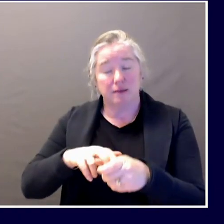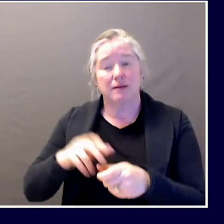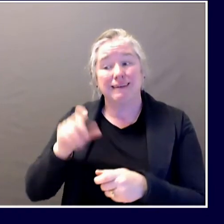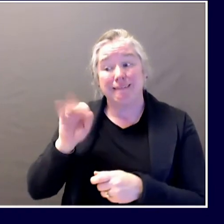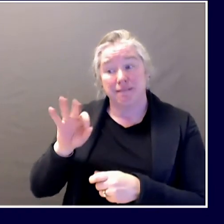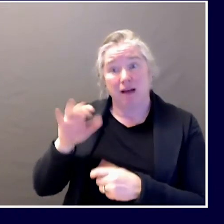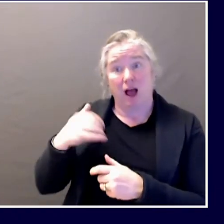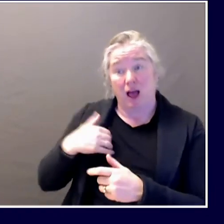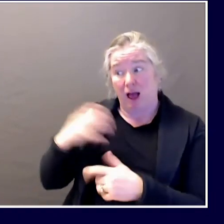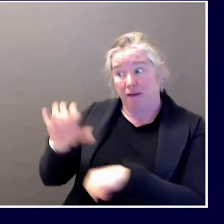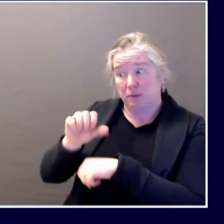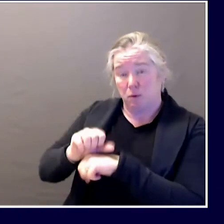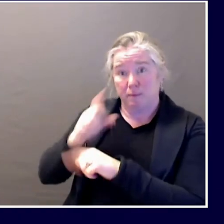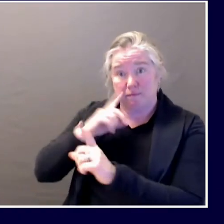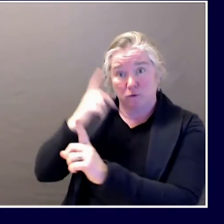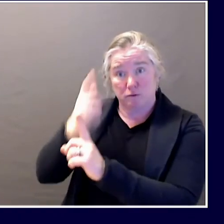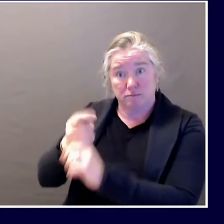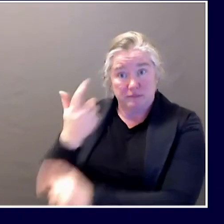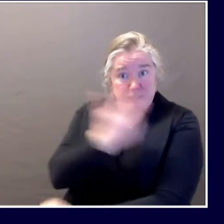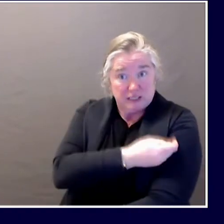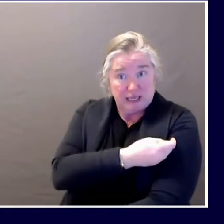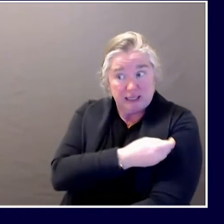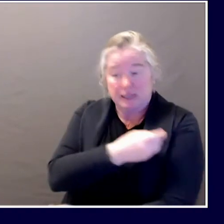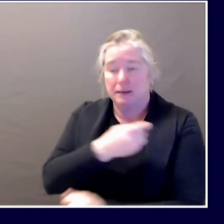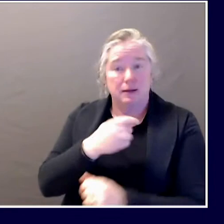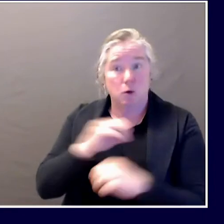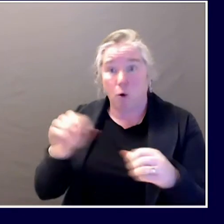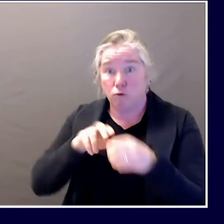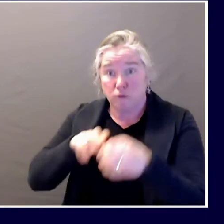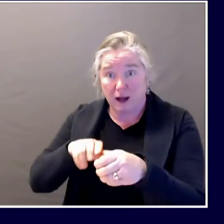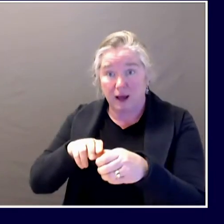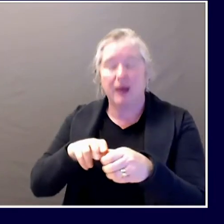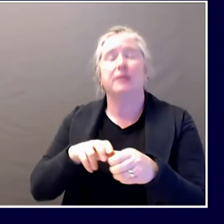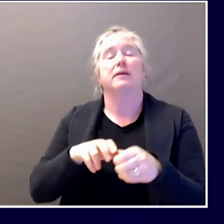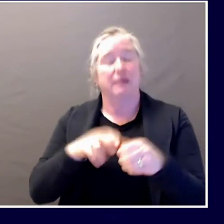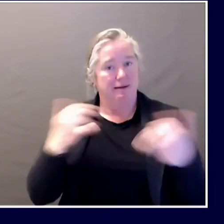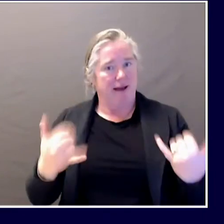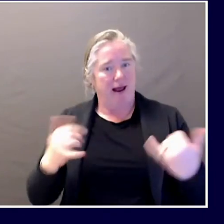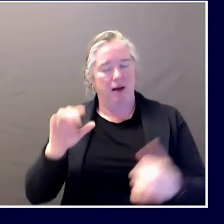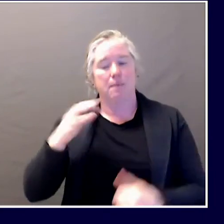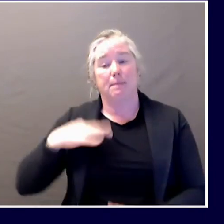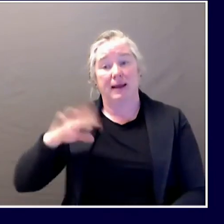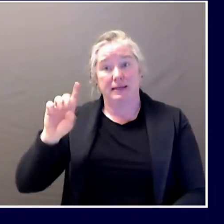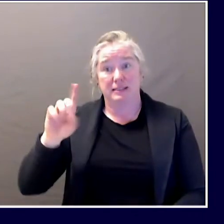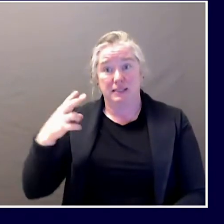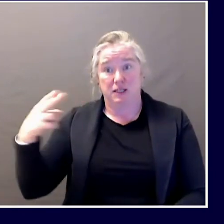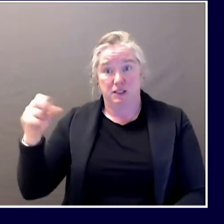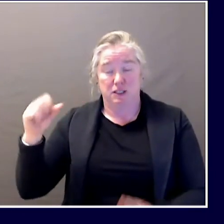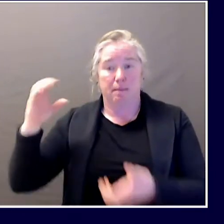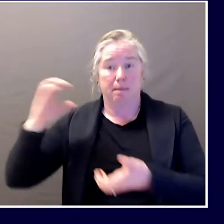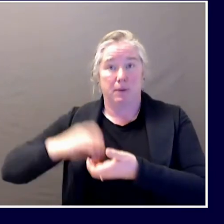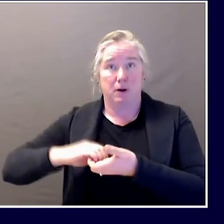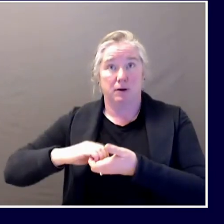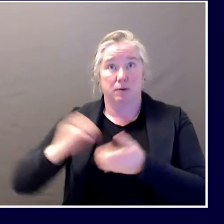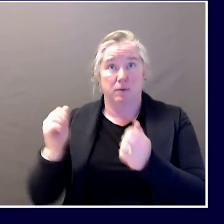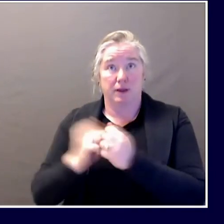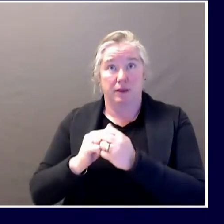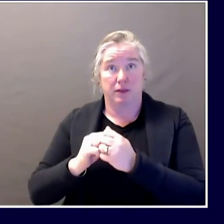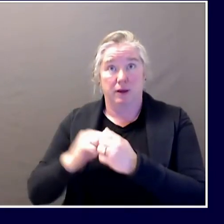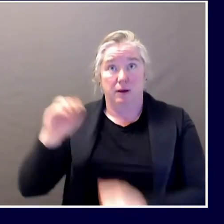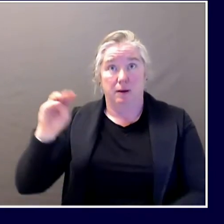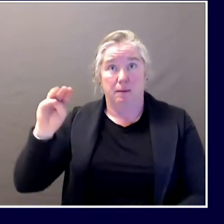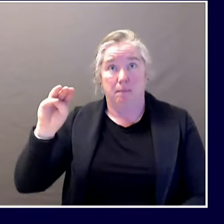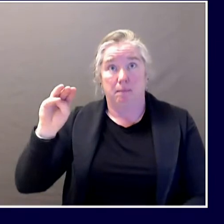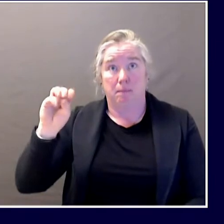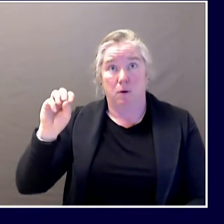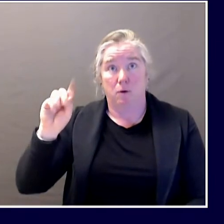COVID-19 vaccine appointment. The Maine Department of Health and Human Services is partnering with Motive Care, one of the